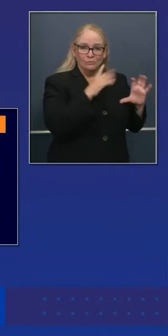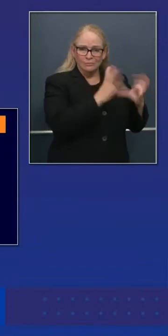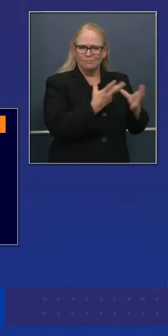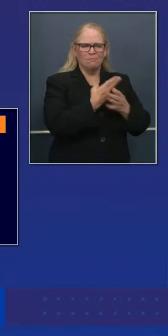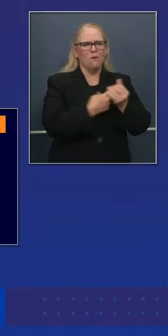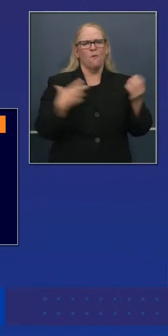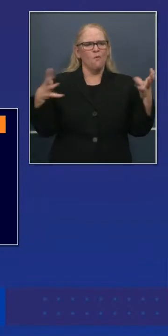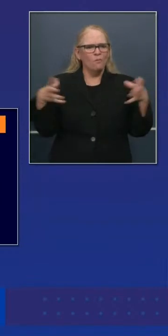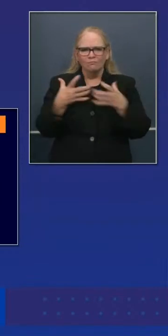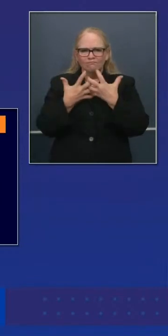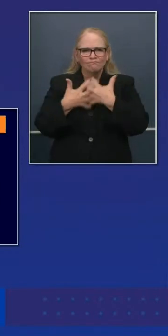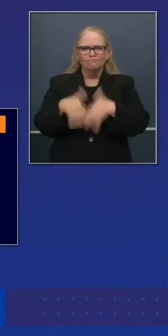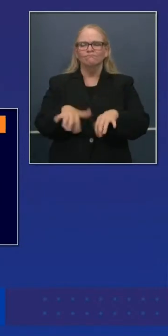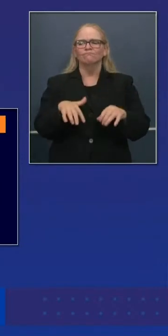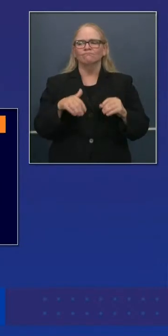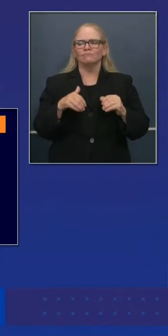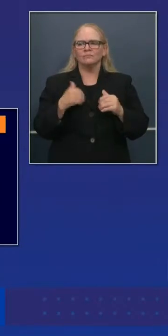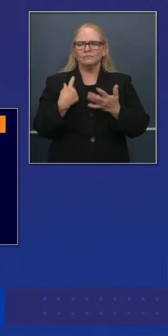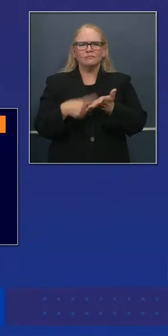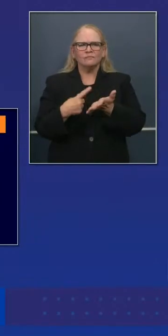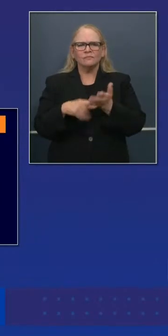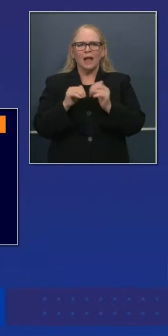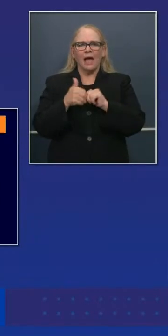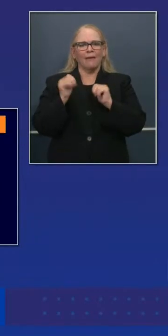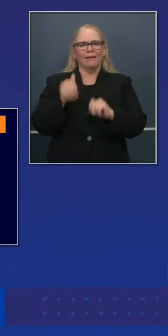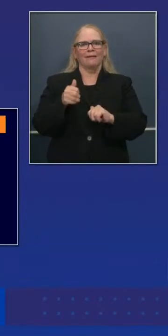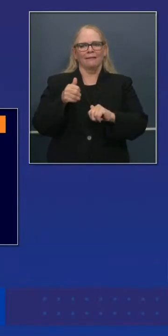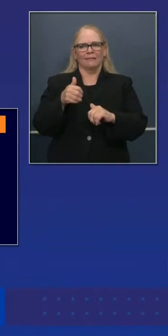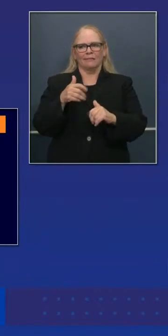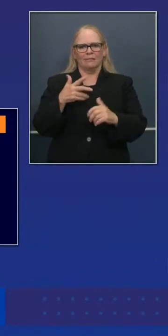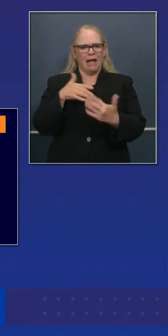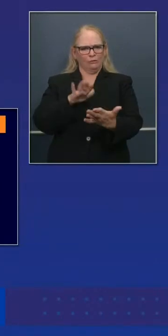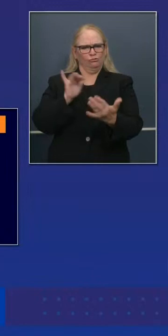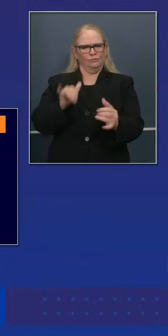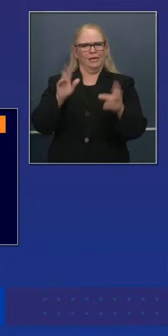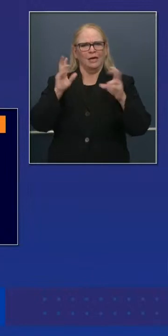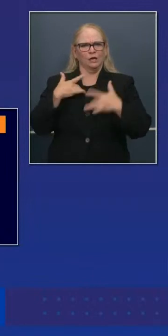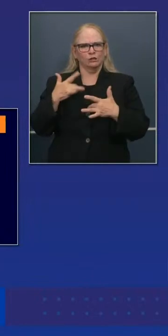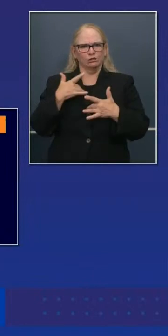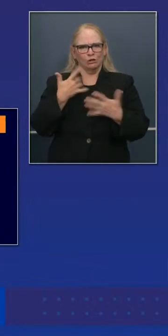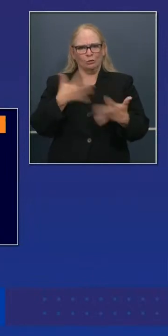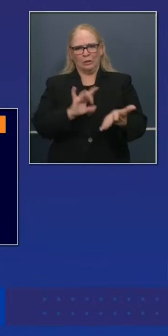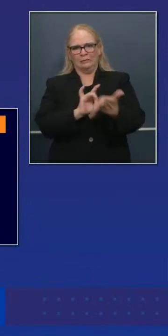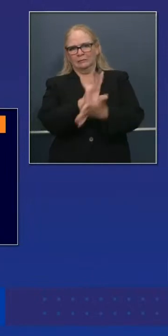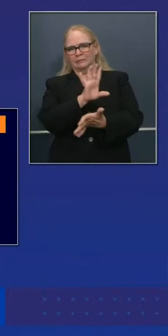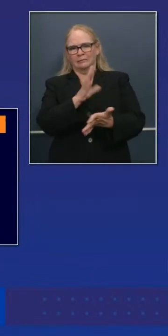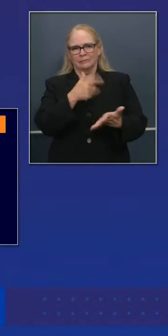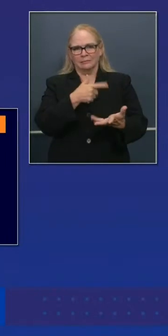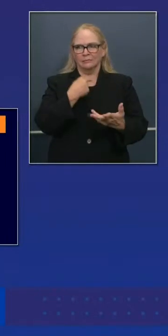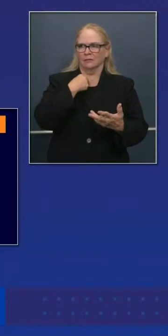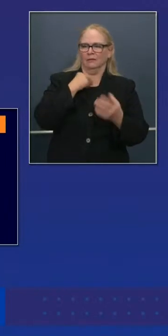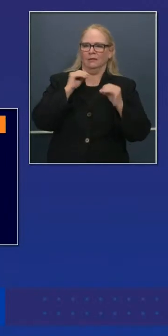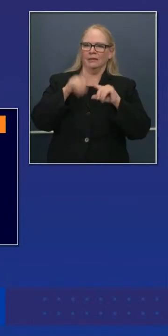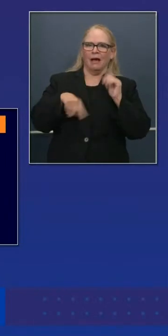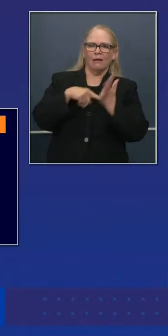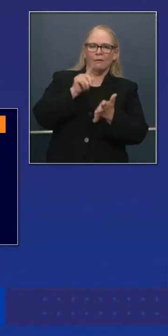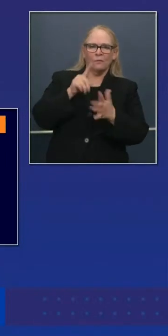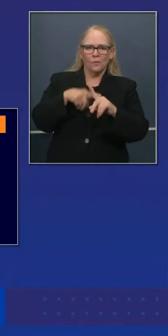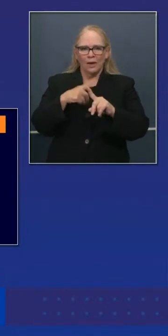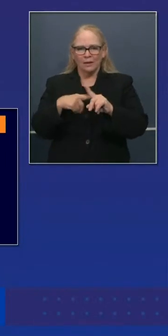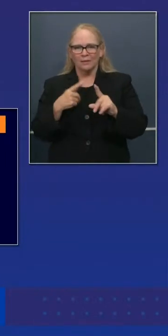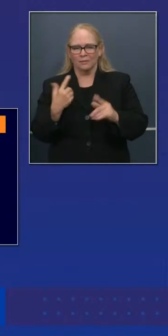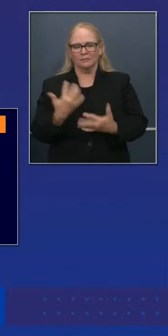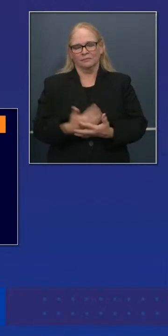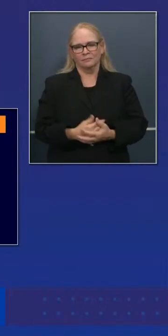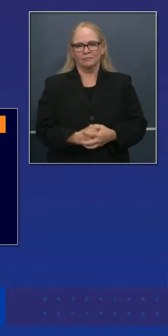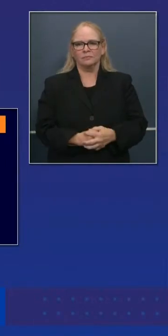a strategy to address this real concern. Again, this concern only highlighted by the lack of